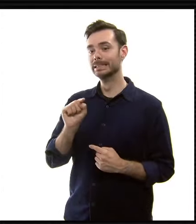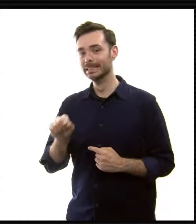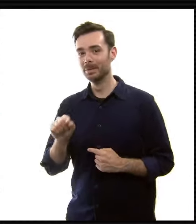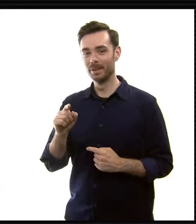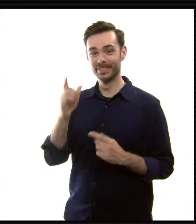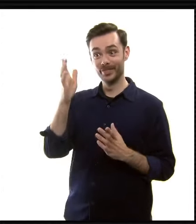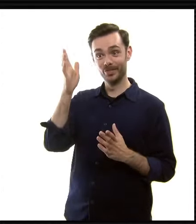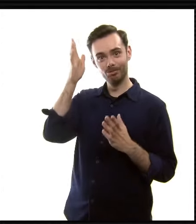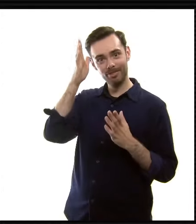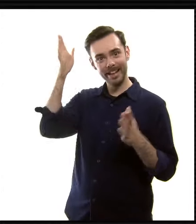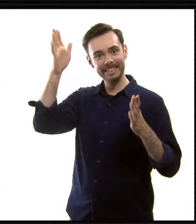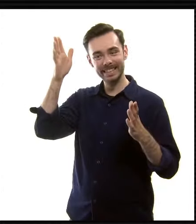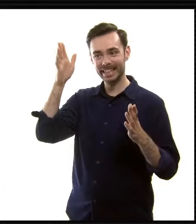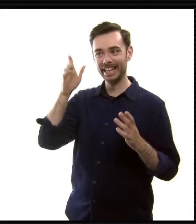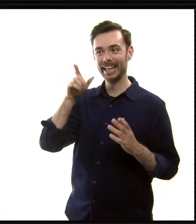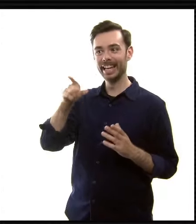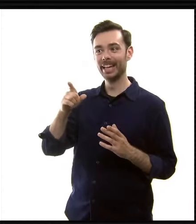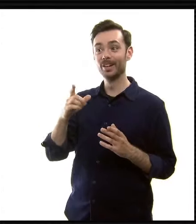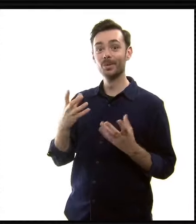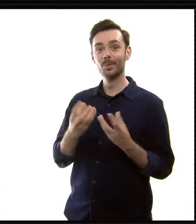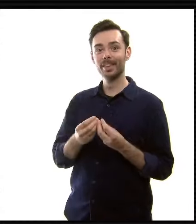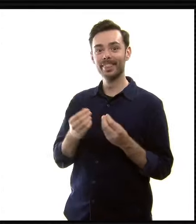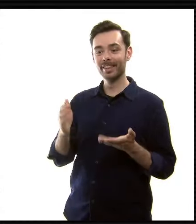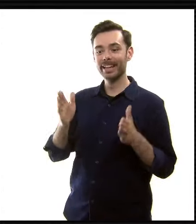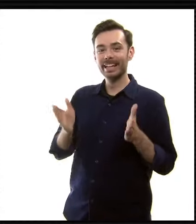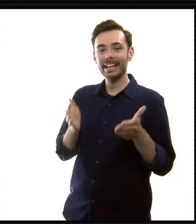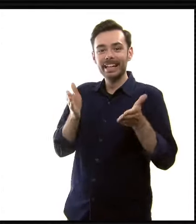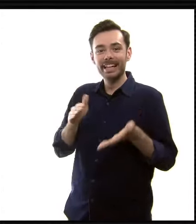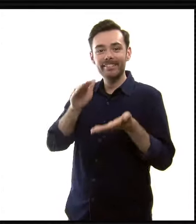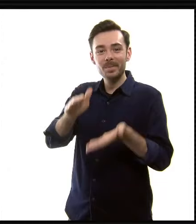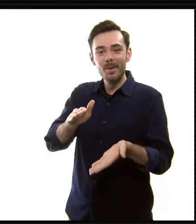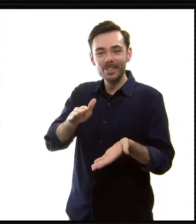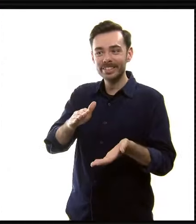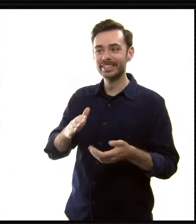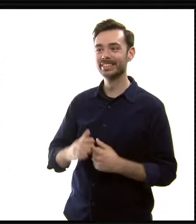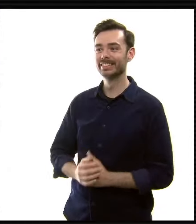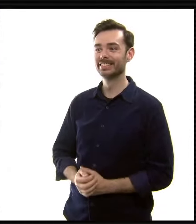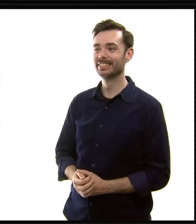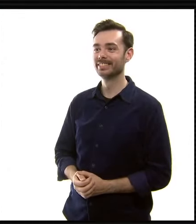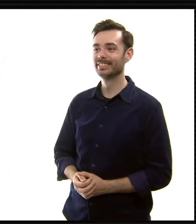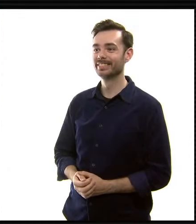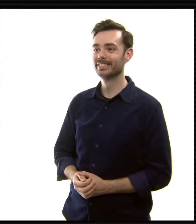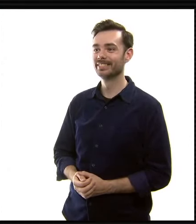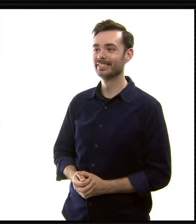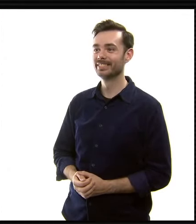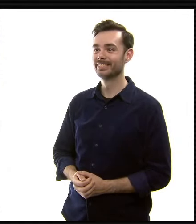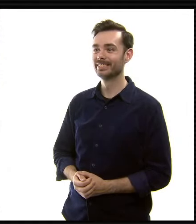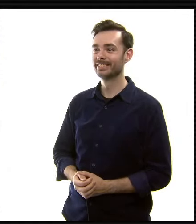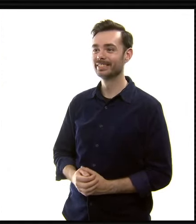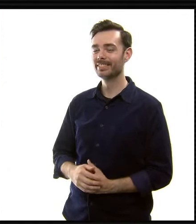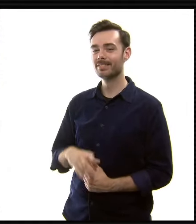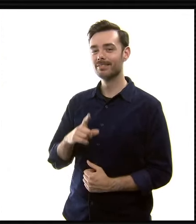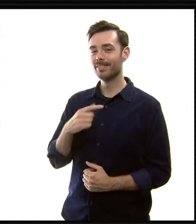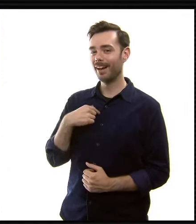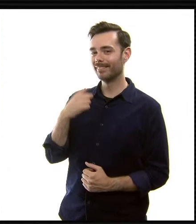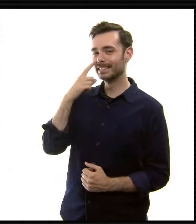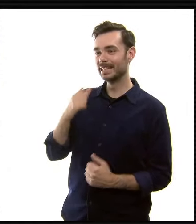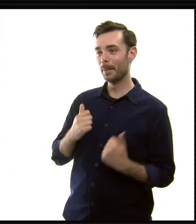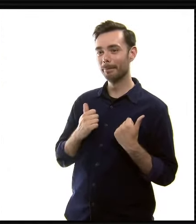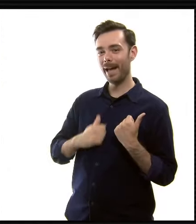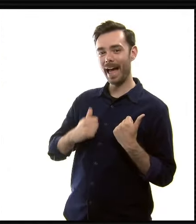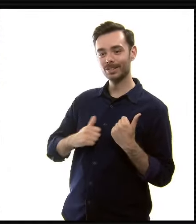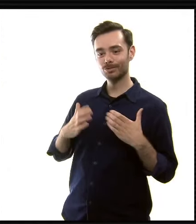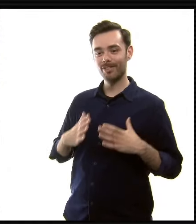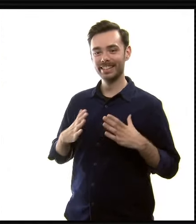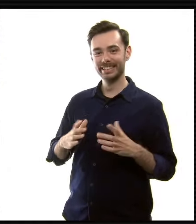with a gift box and a gingerbread. It's all how I've seen a band that dresses the exact same way. It's great. It's amazing. I can